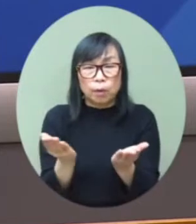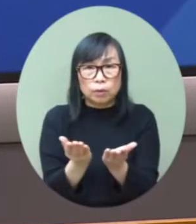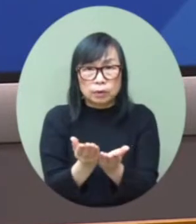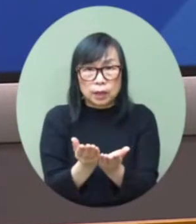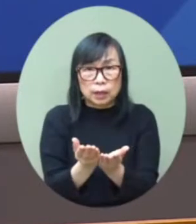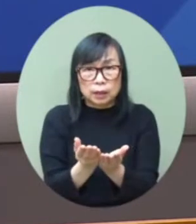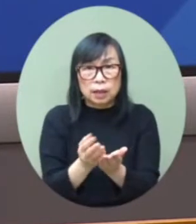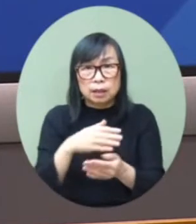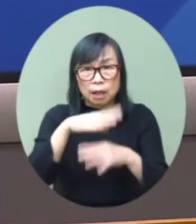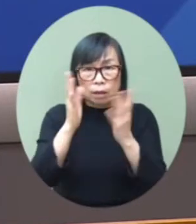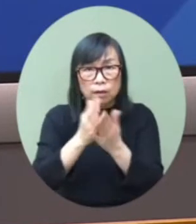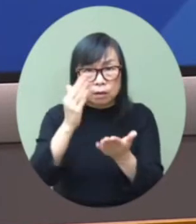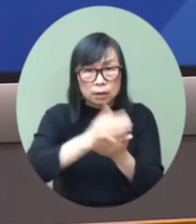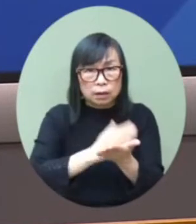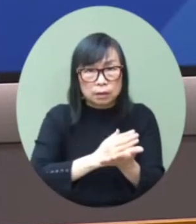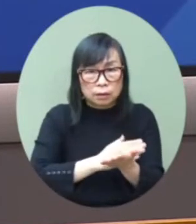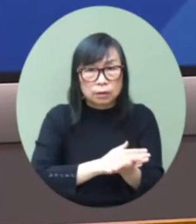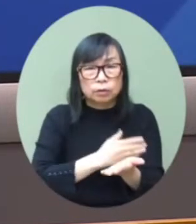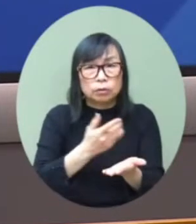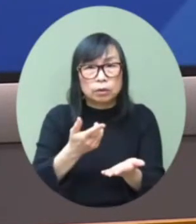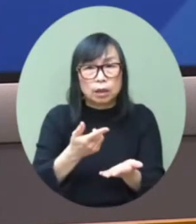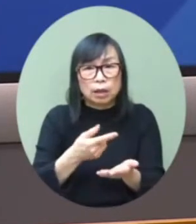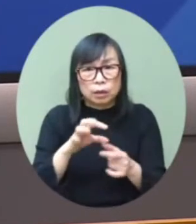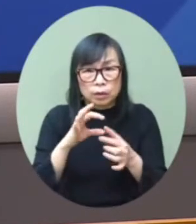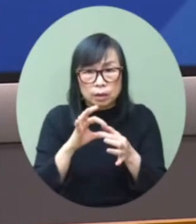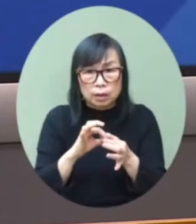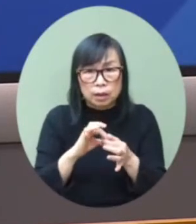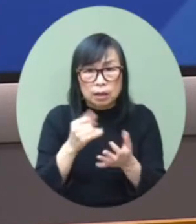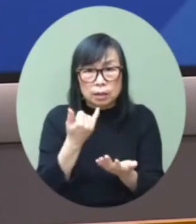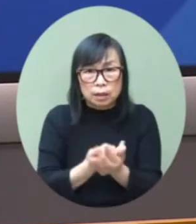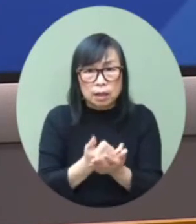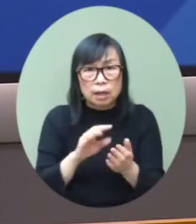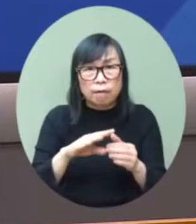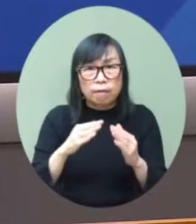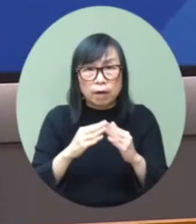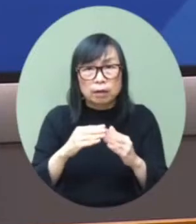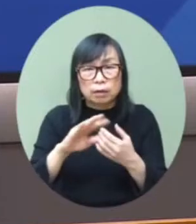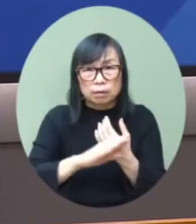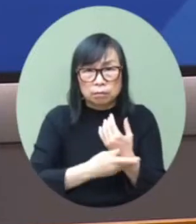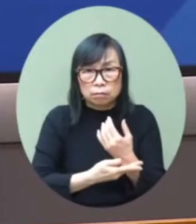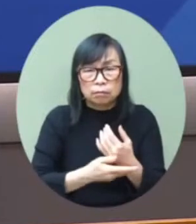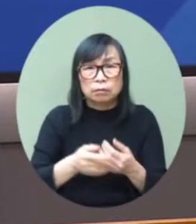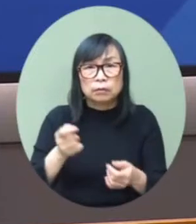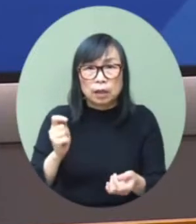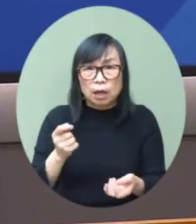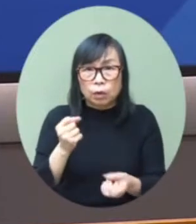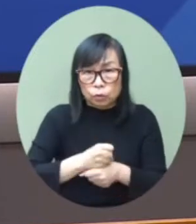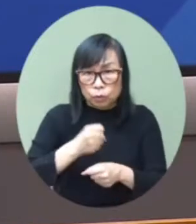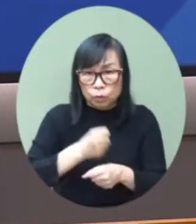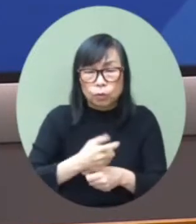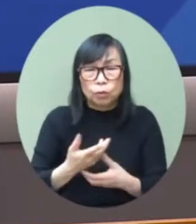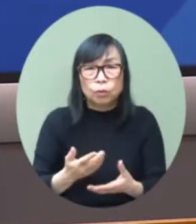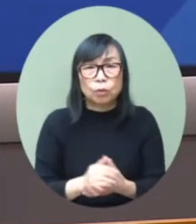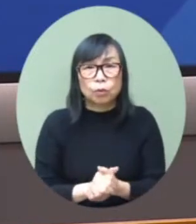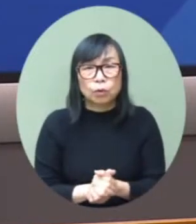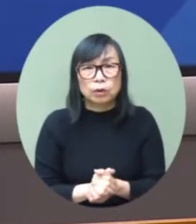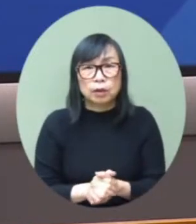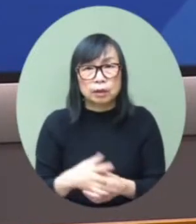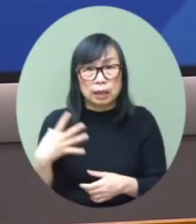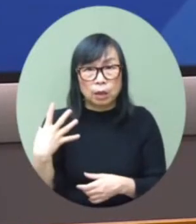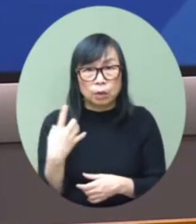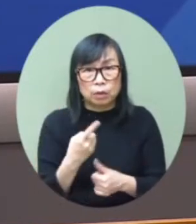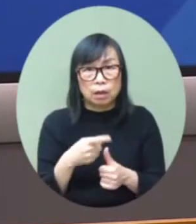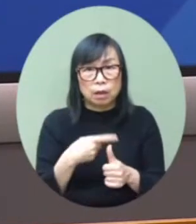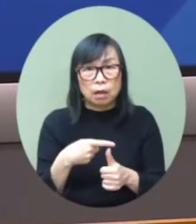very careful that the whole procedures is executed immaculately, and since it was involved the work of